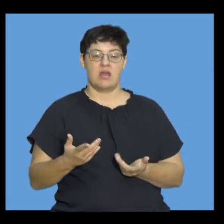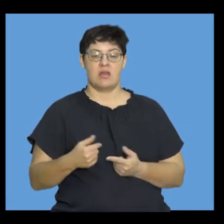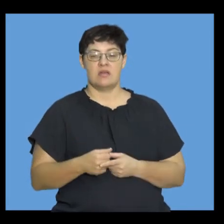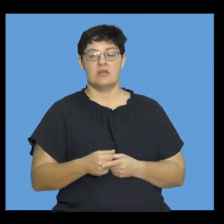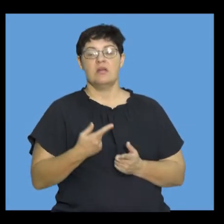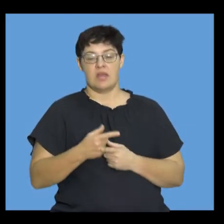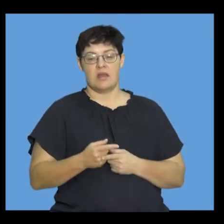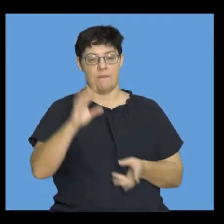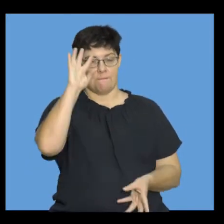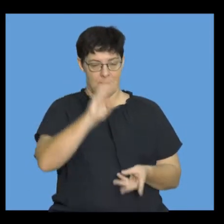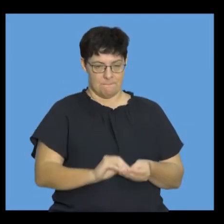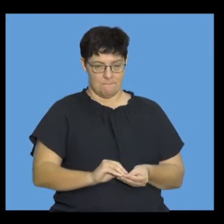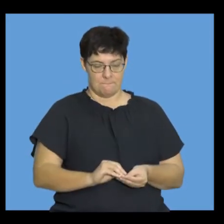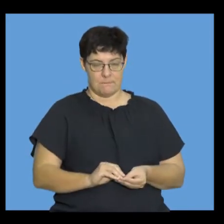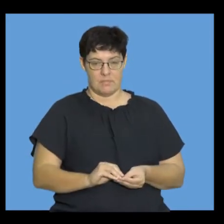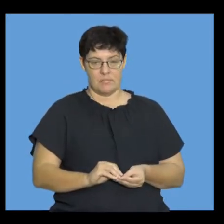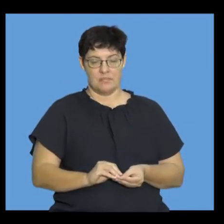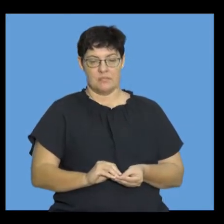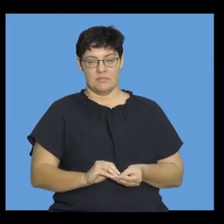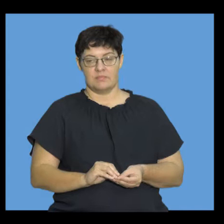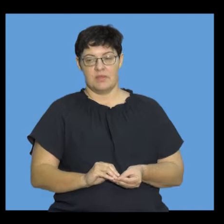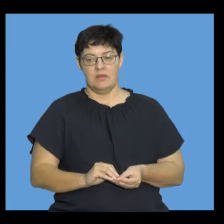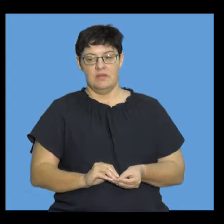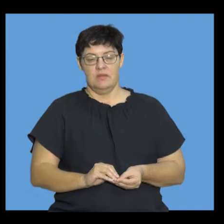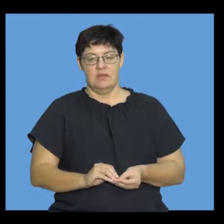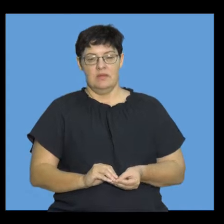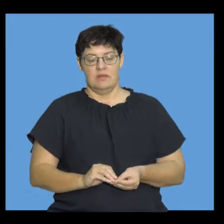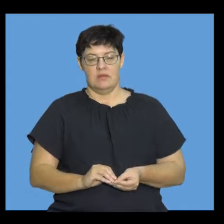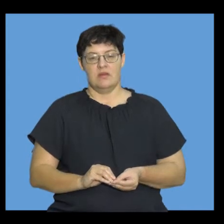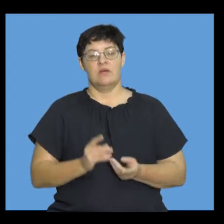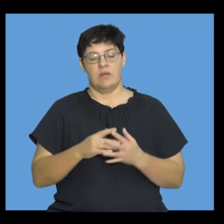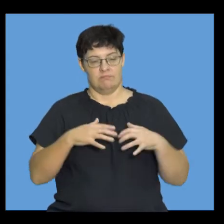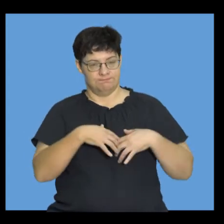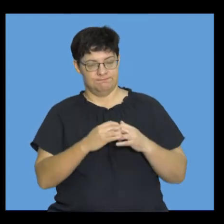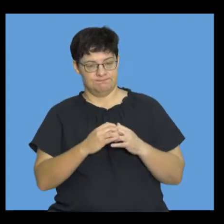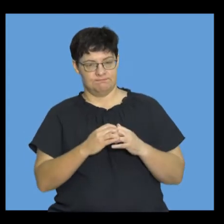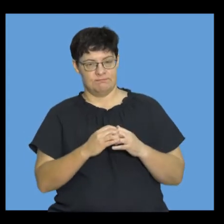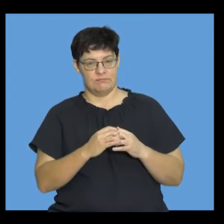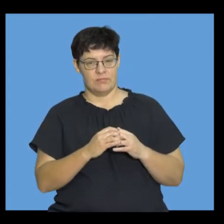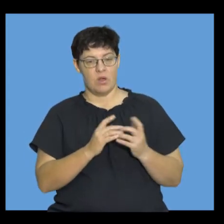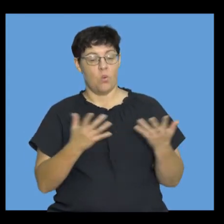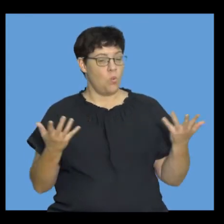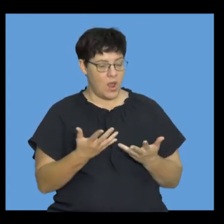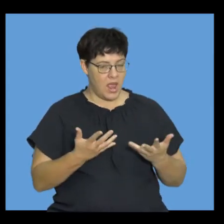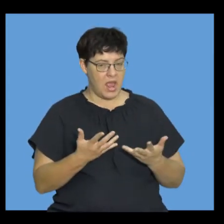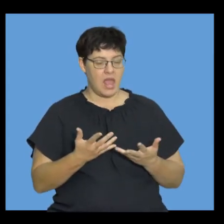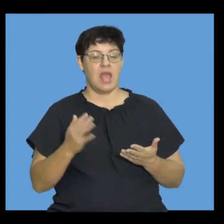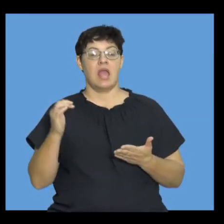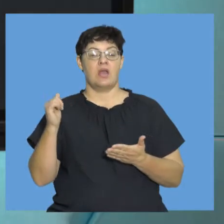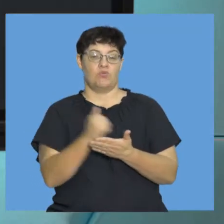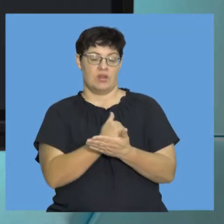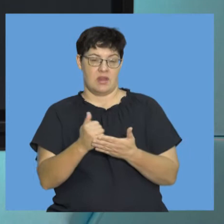up, and this is the total amount that you've drawn up from your creditors payment